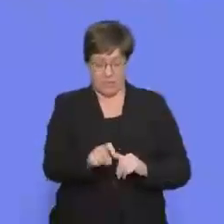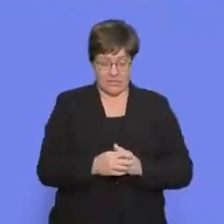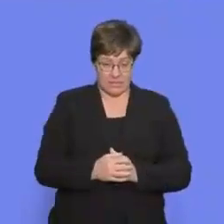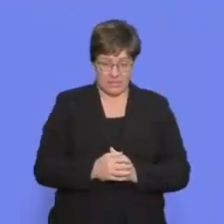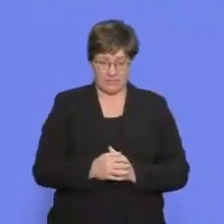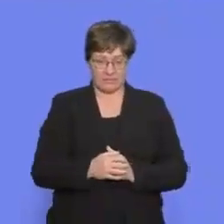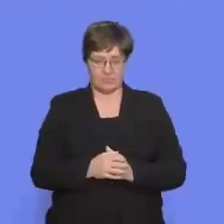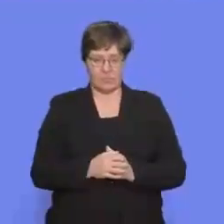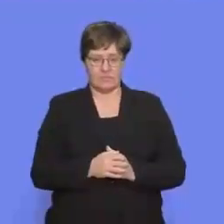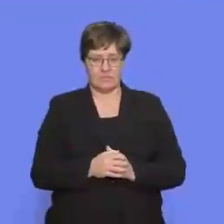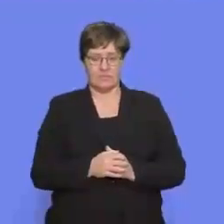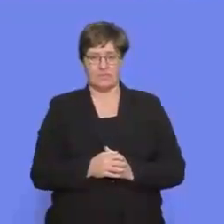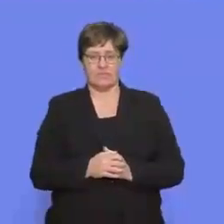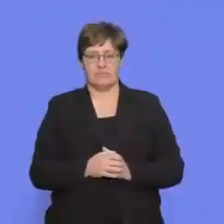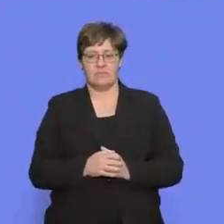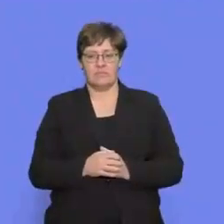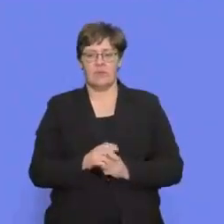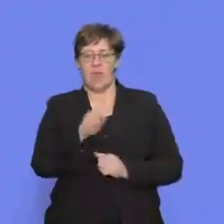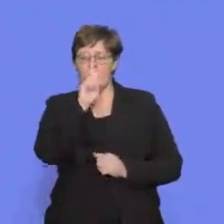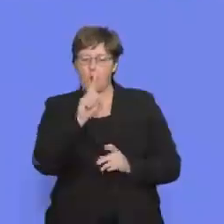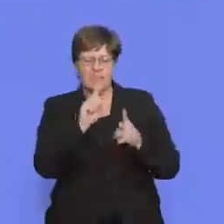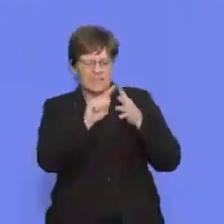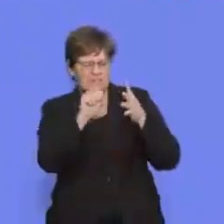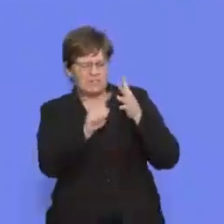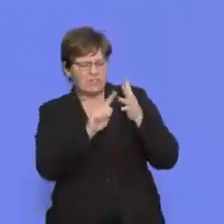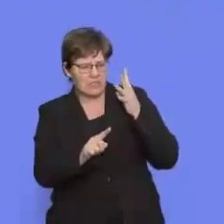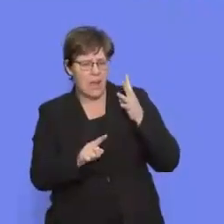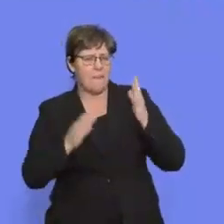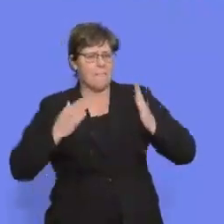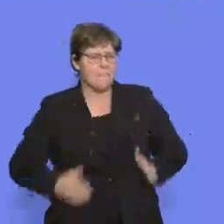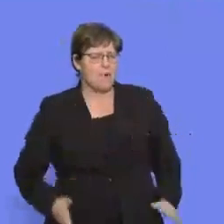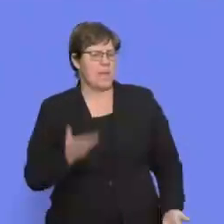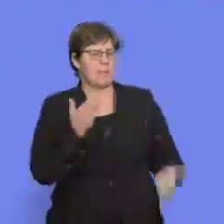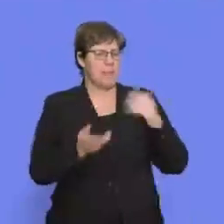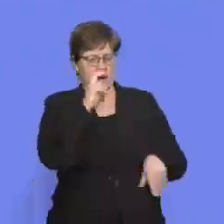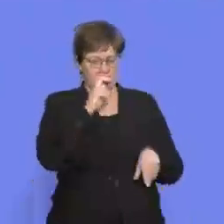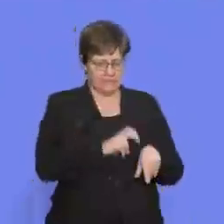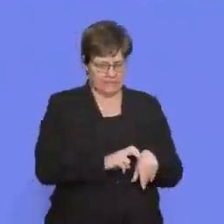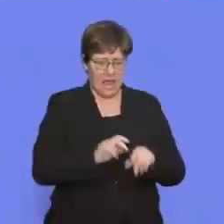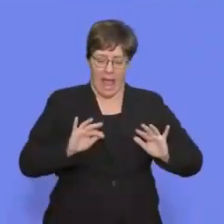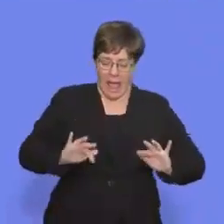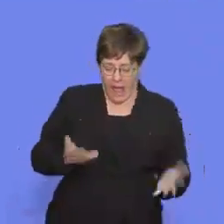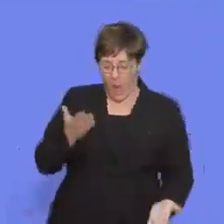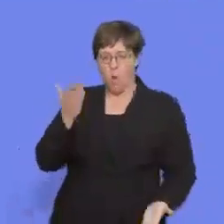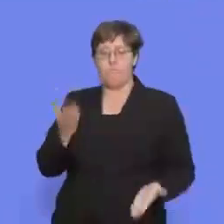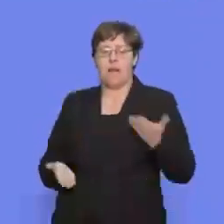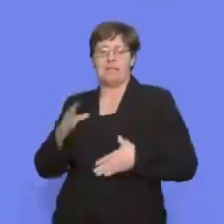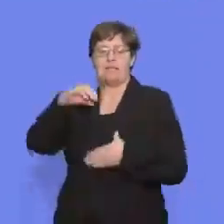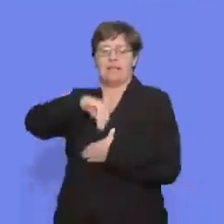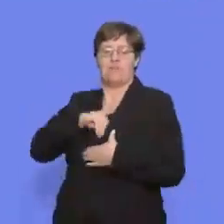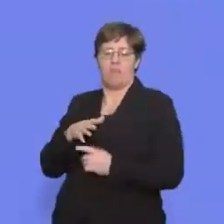different factors that the body balances and how it balances its internal